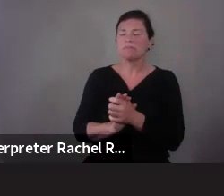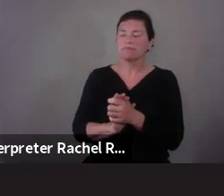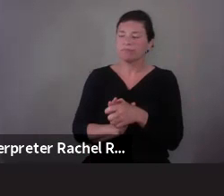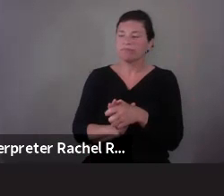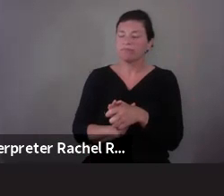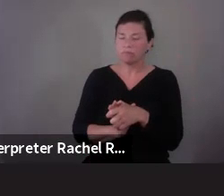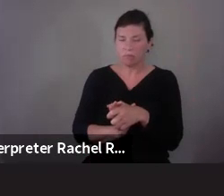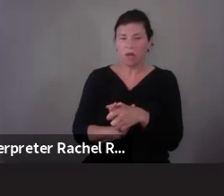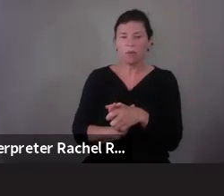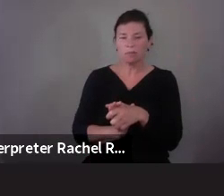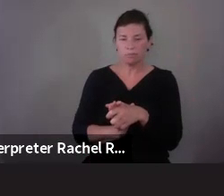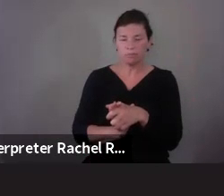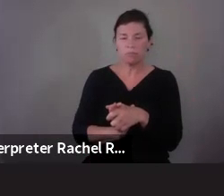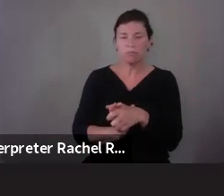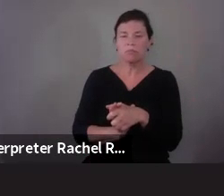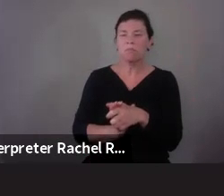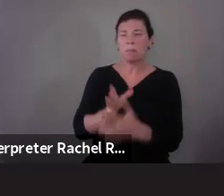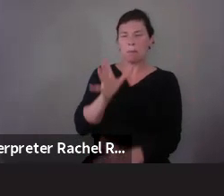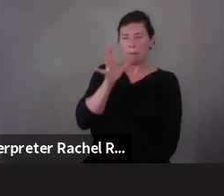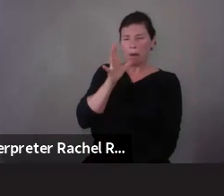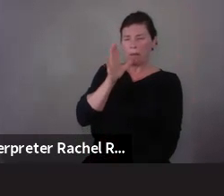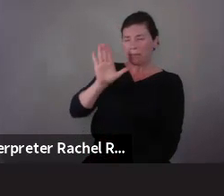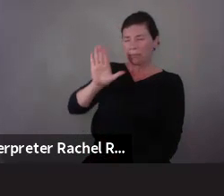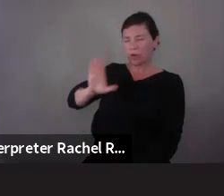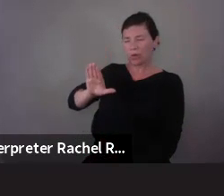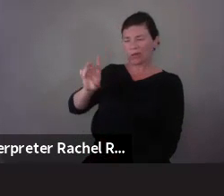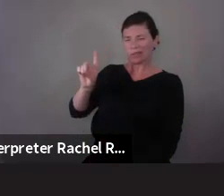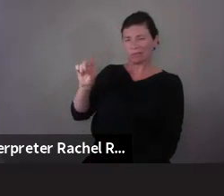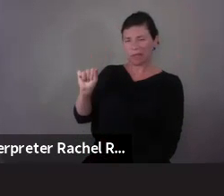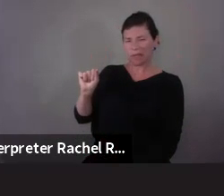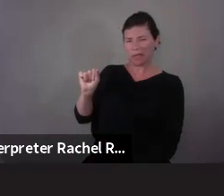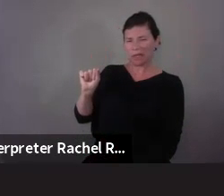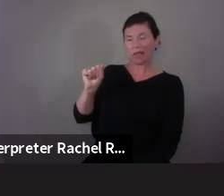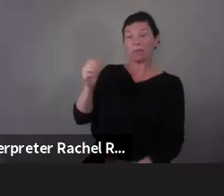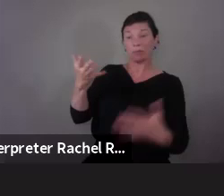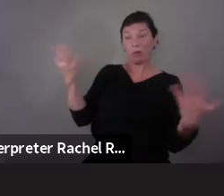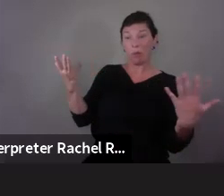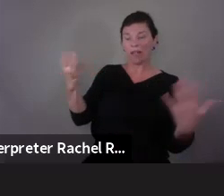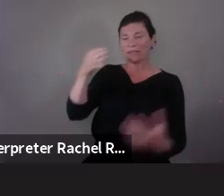My mother's disability is and was schizophrenia.